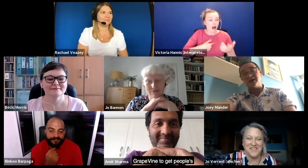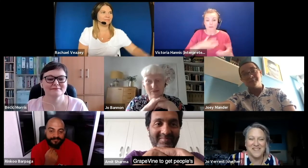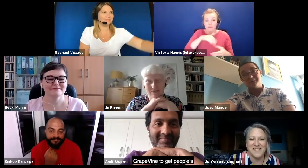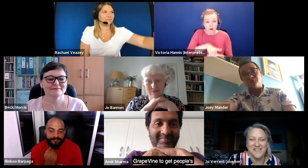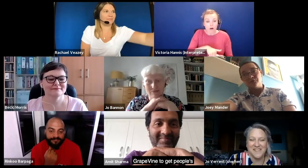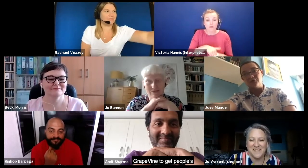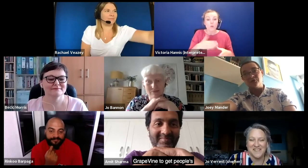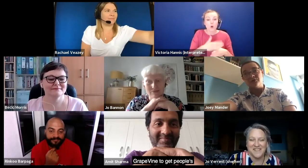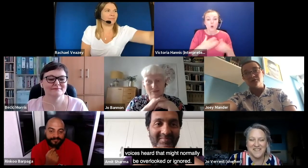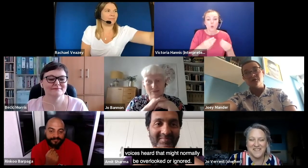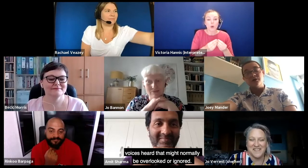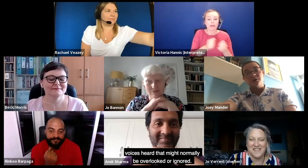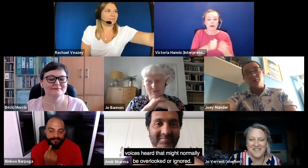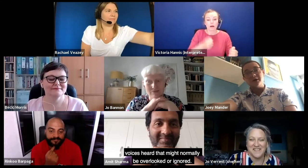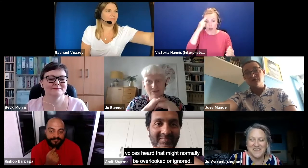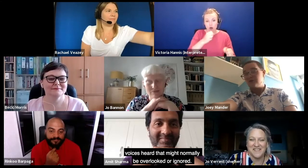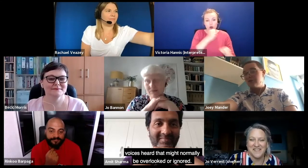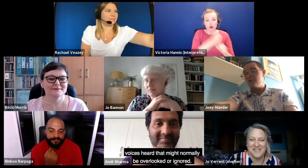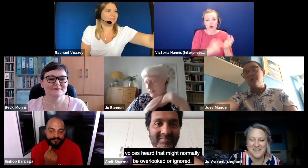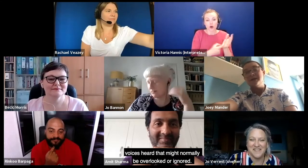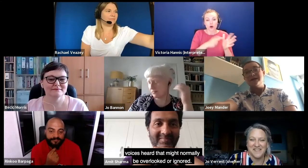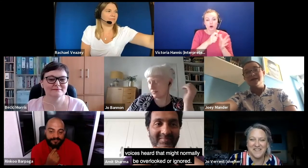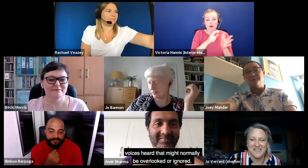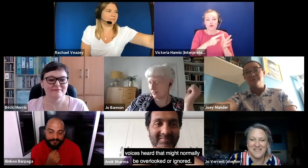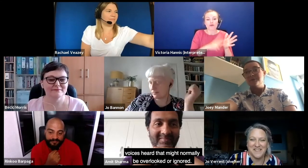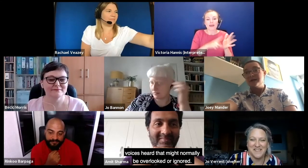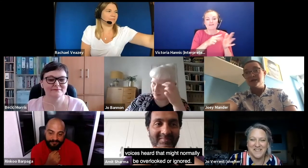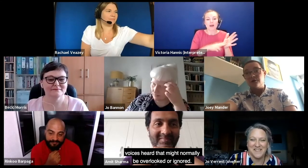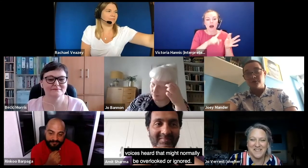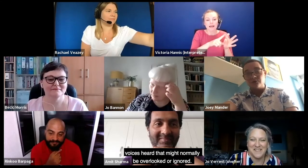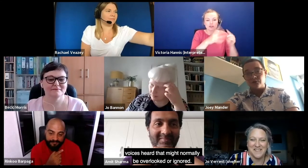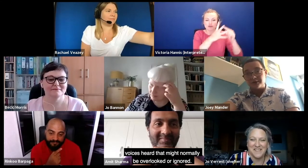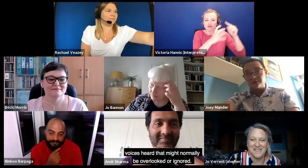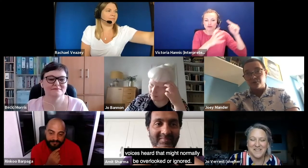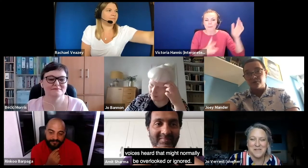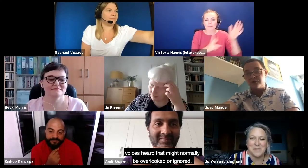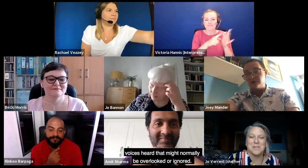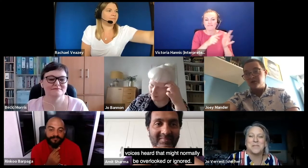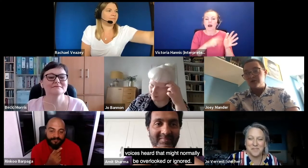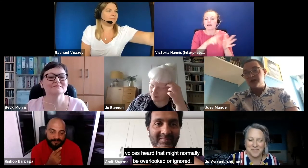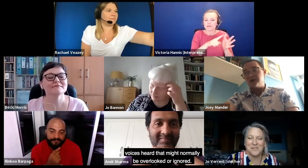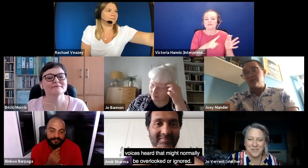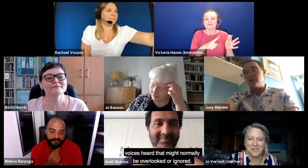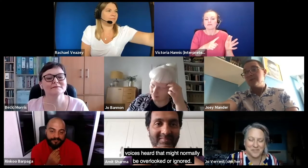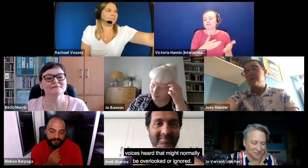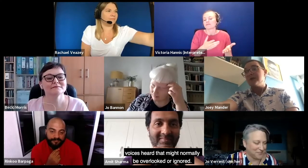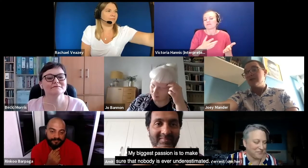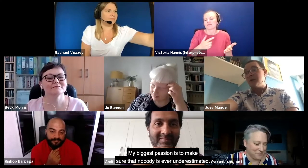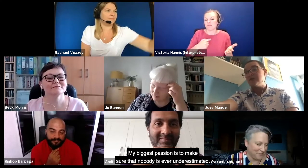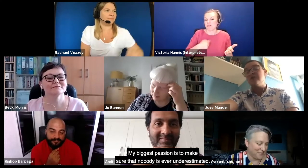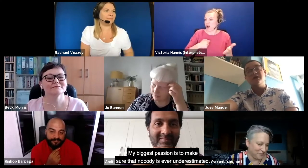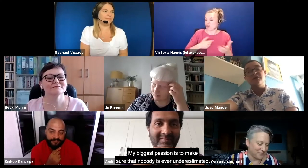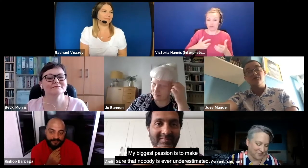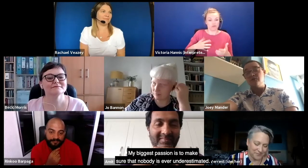Grapevine to get people's voices heard that might normally be overlooked or ignored. And my